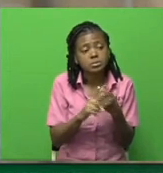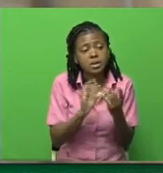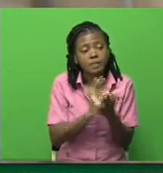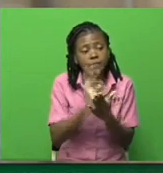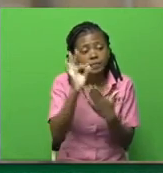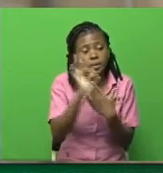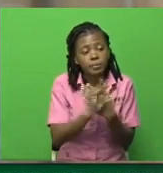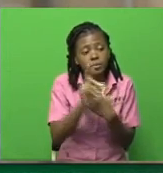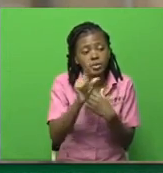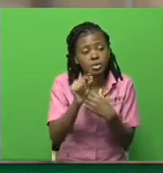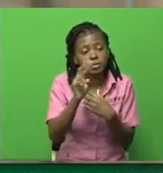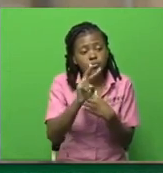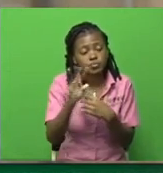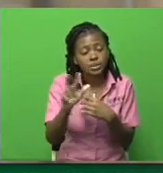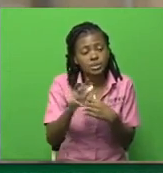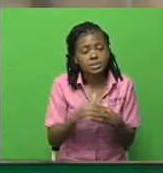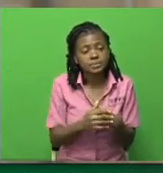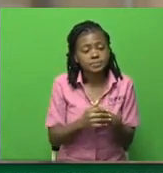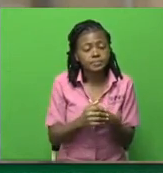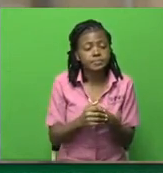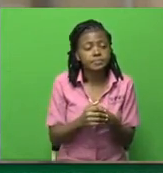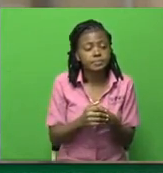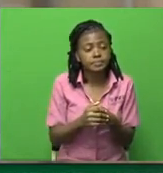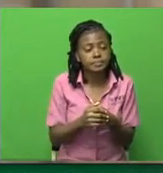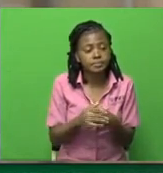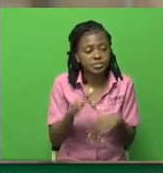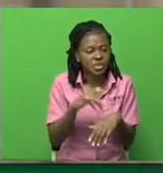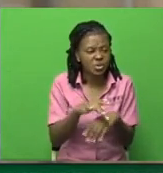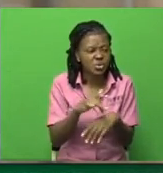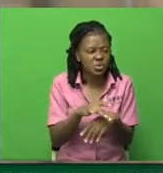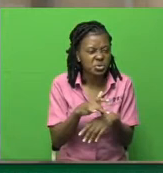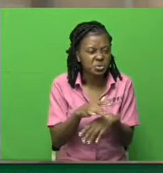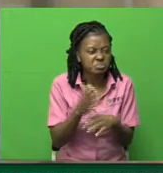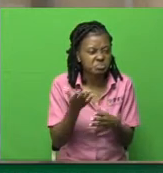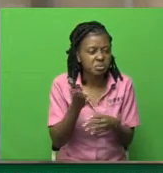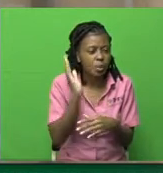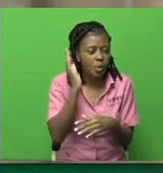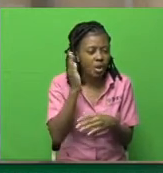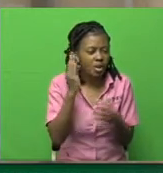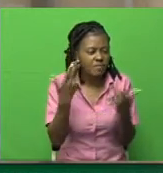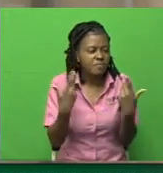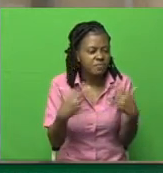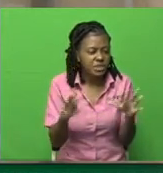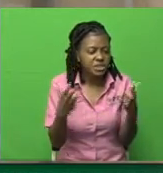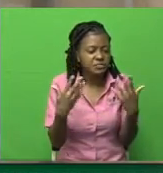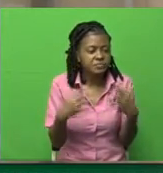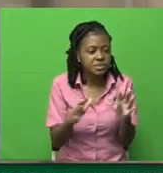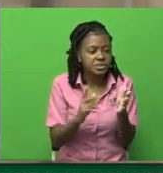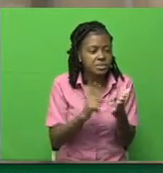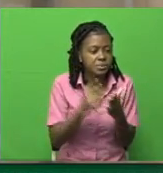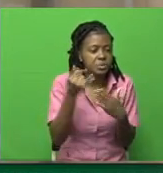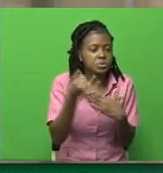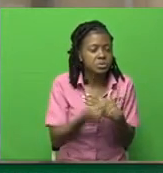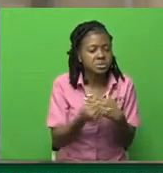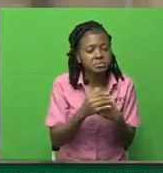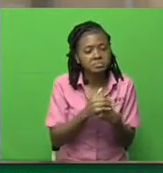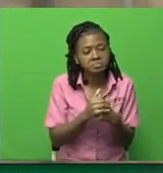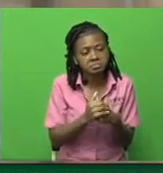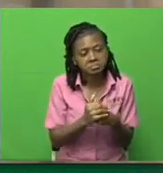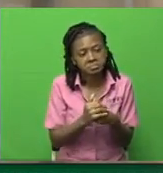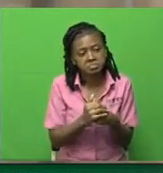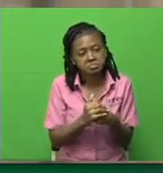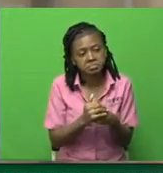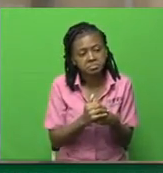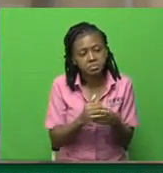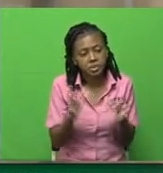2023 very early in 2023 we will complete this project construction is in